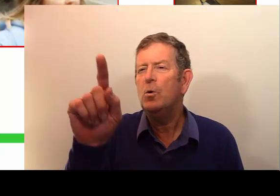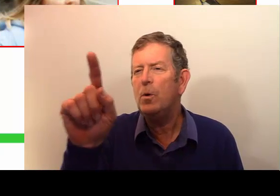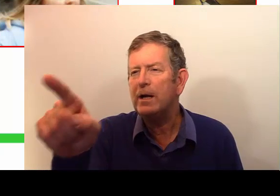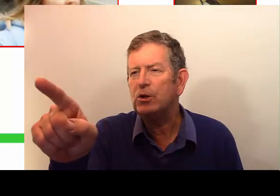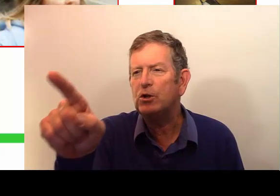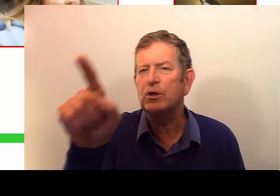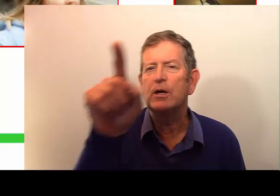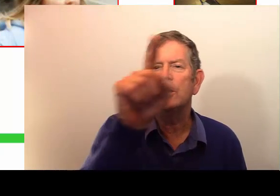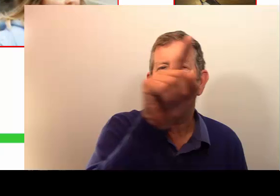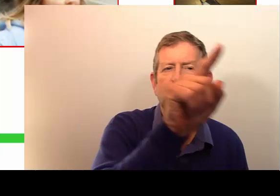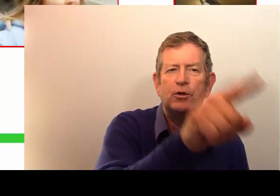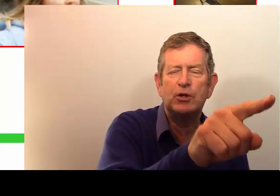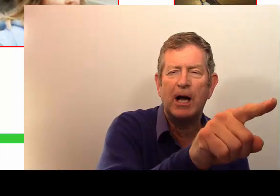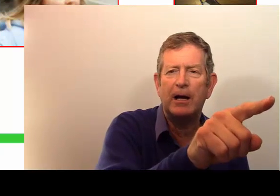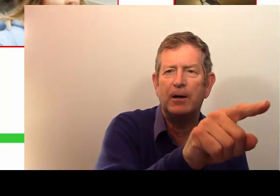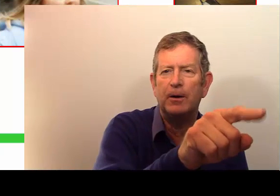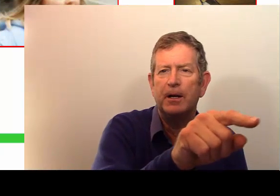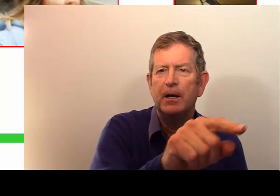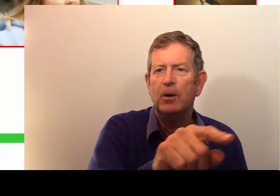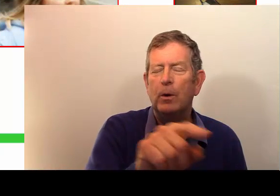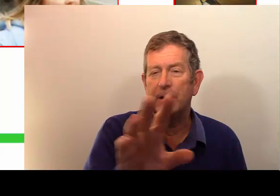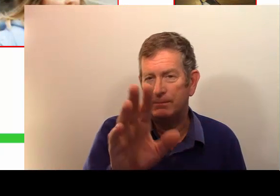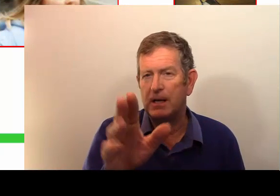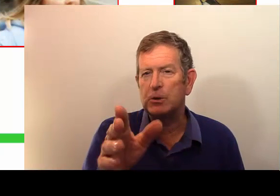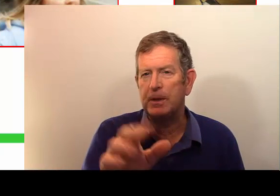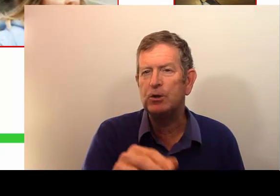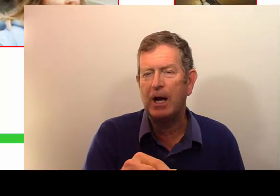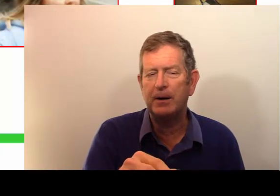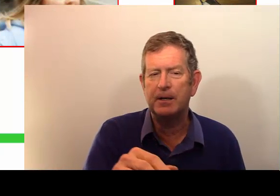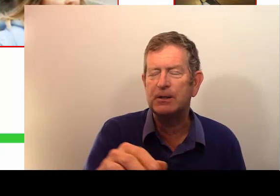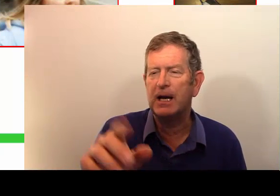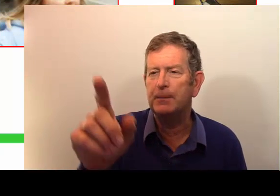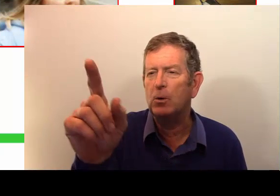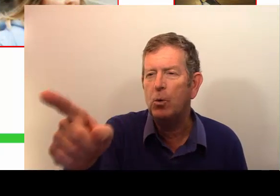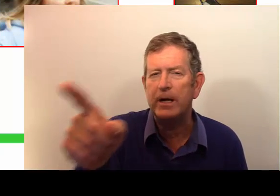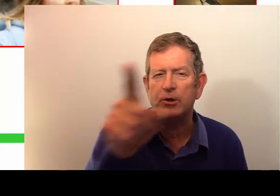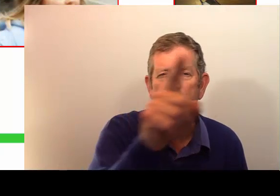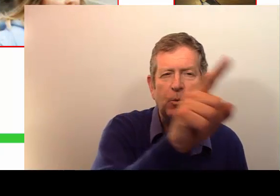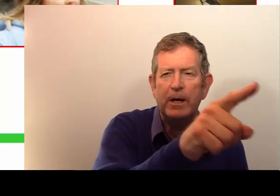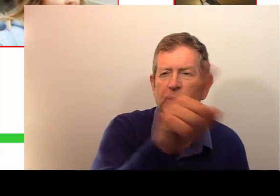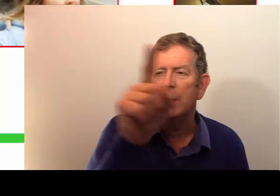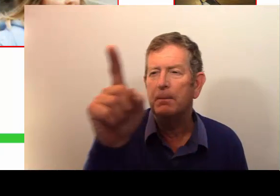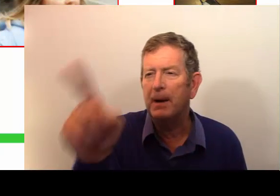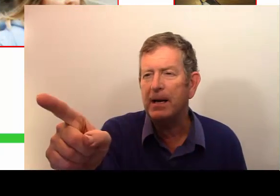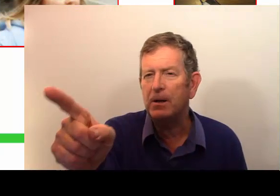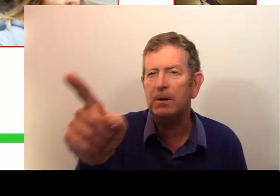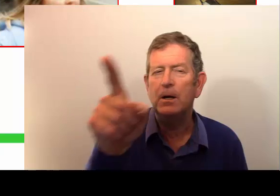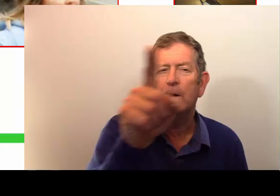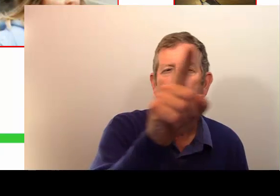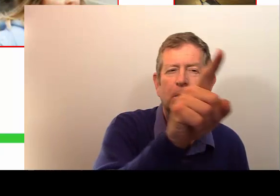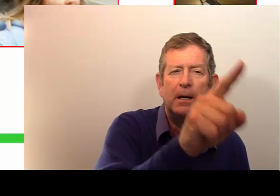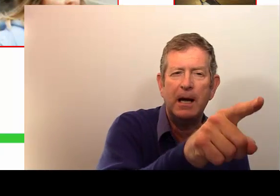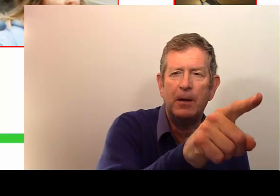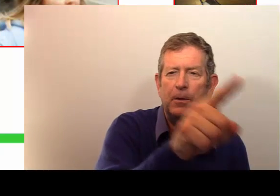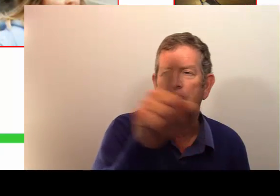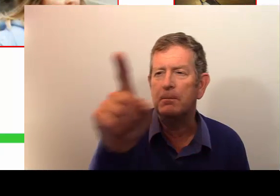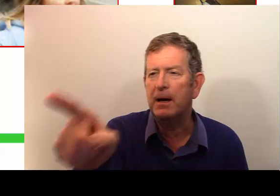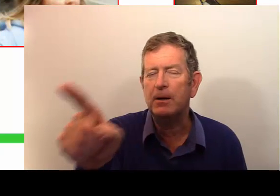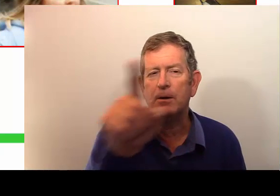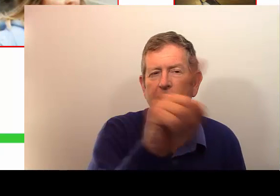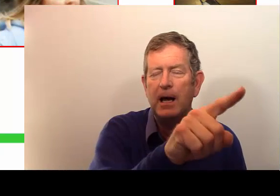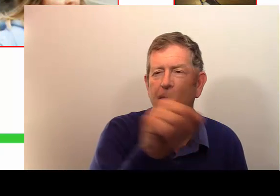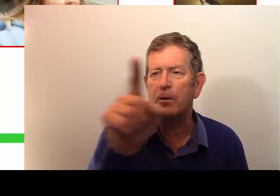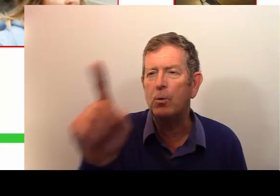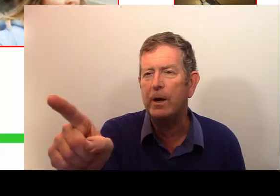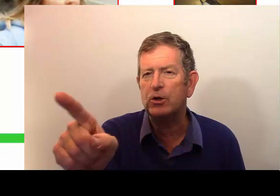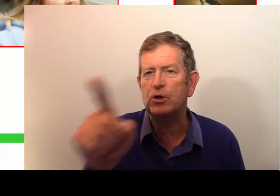Okay, which child? I'll explain child in a second, but which? Michael or Kathy?